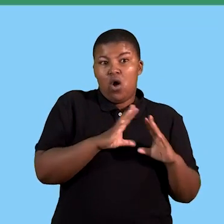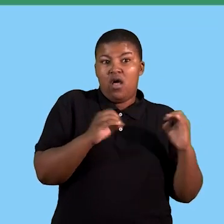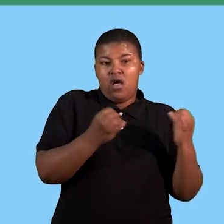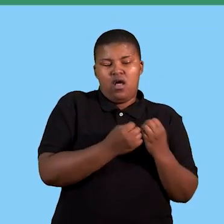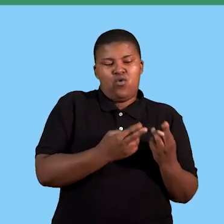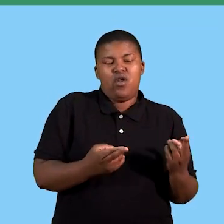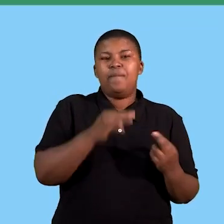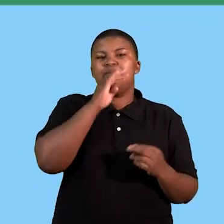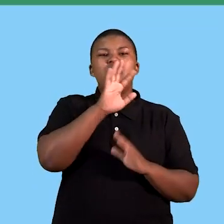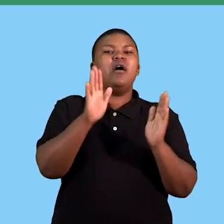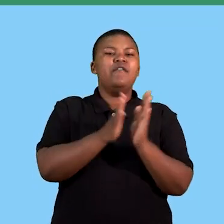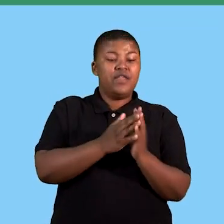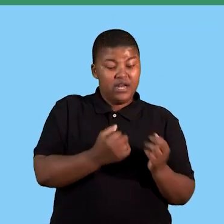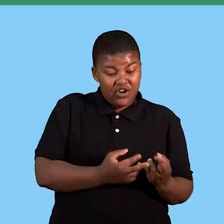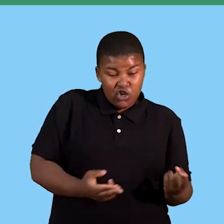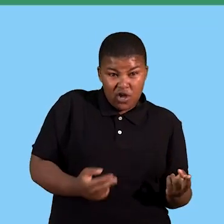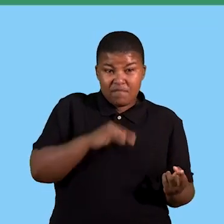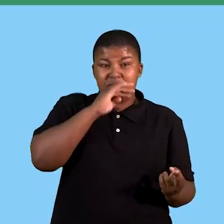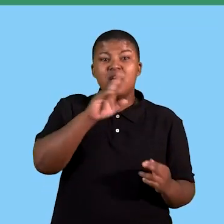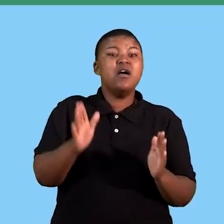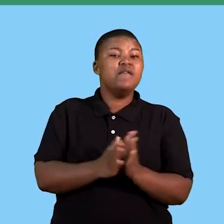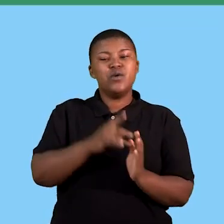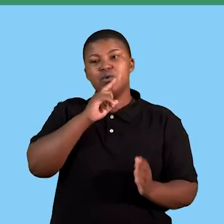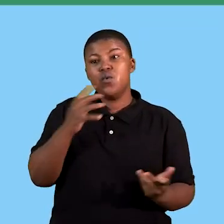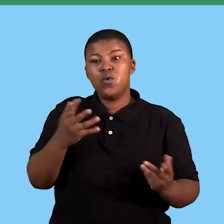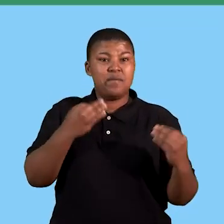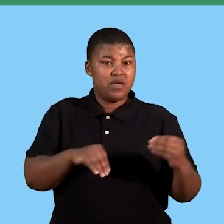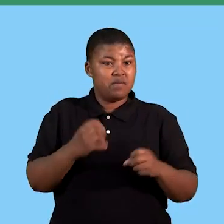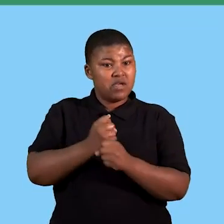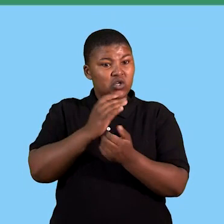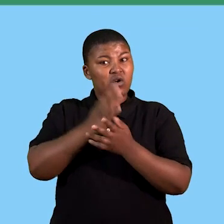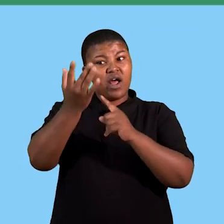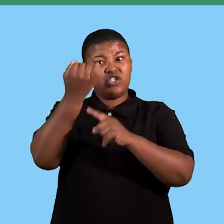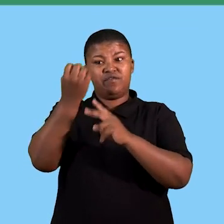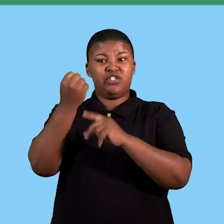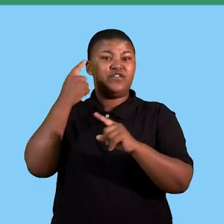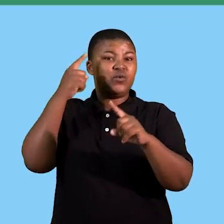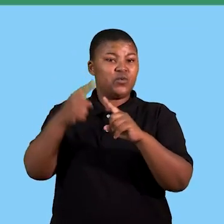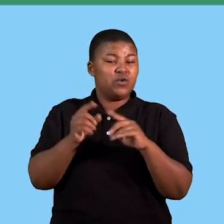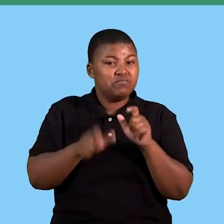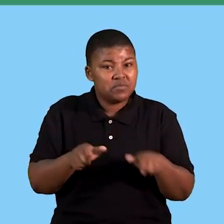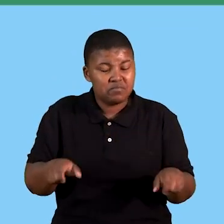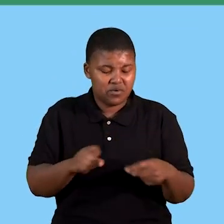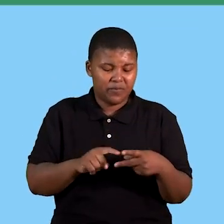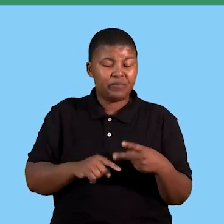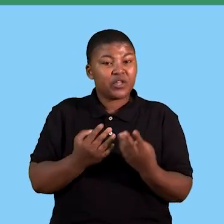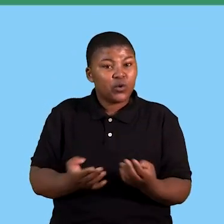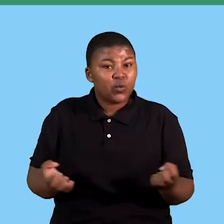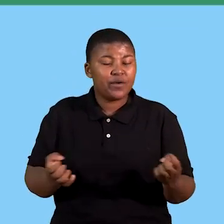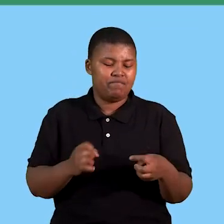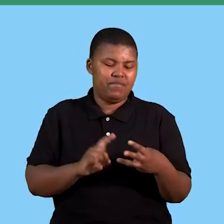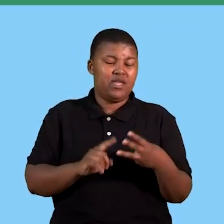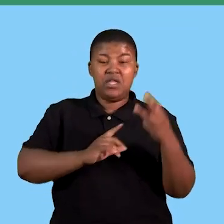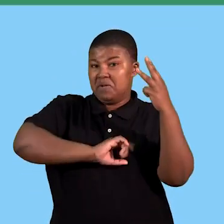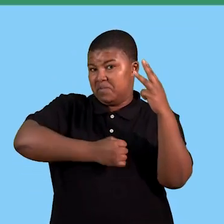the resources is everything we use in the business to achieve our goals. So this refers to the people, the